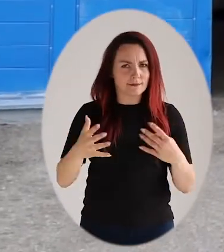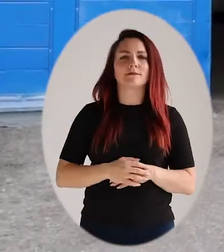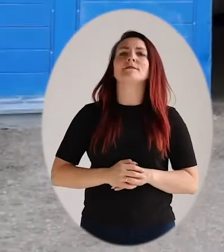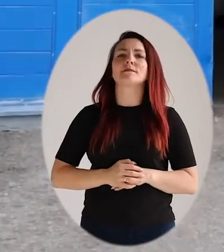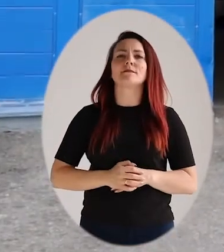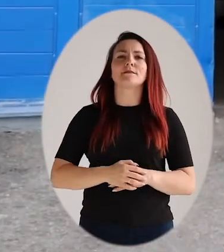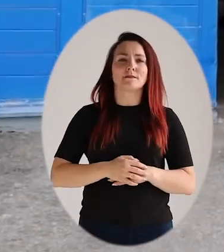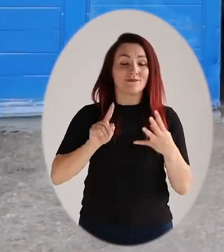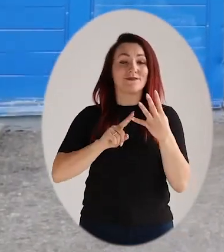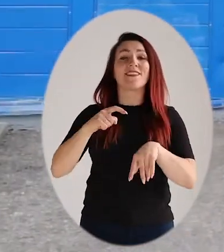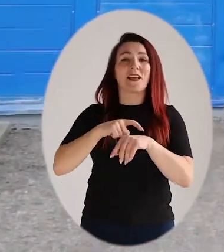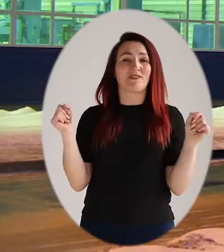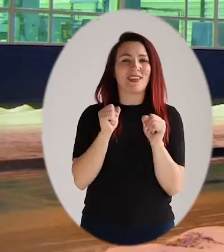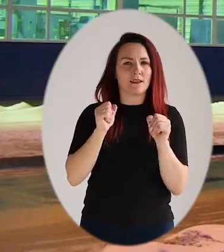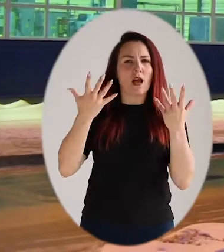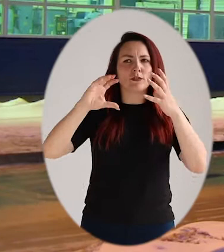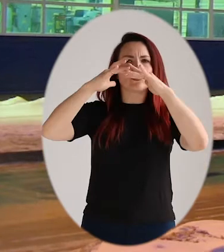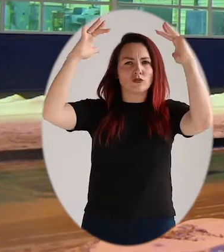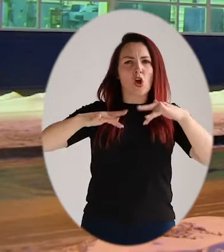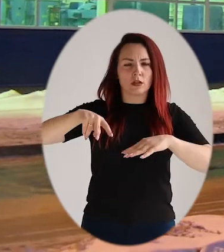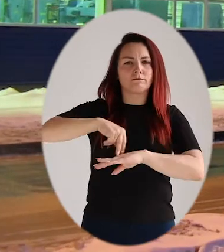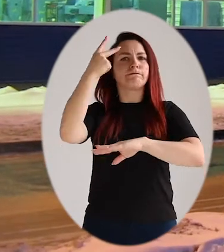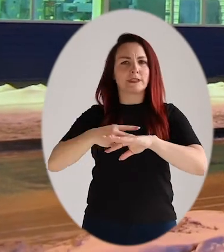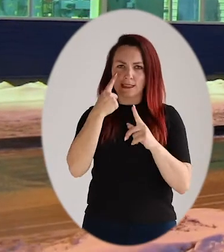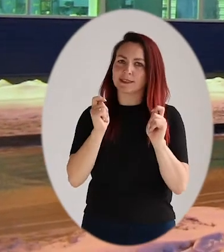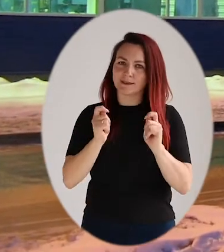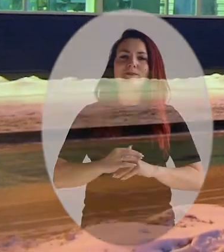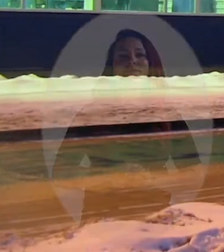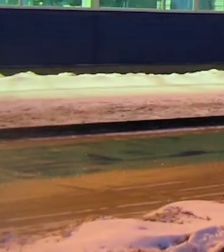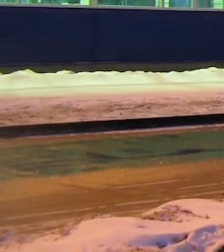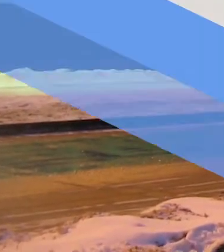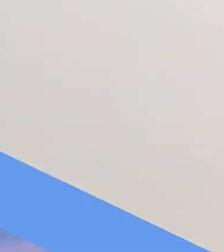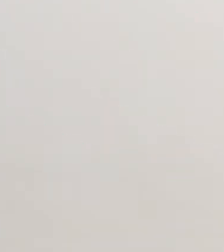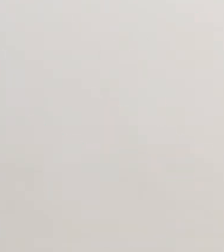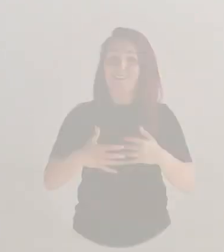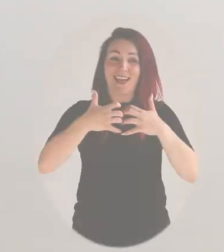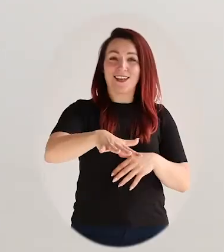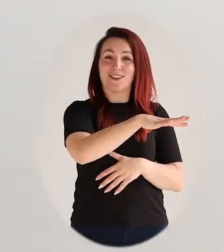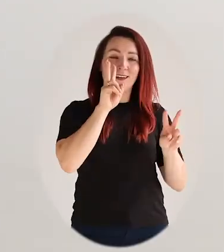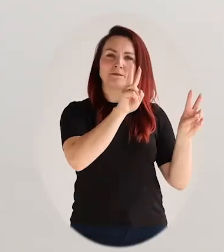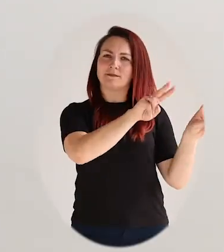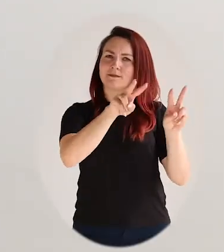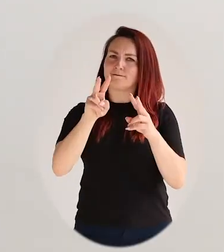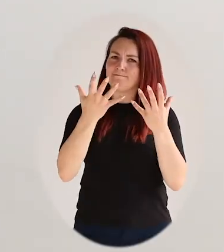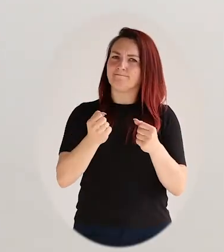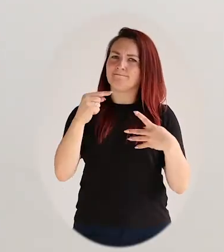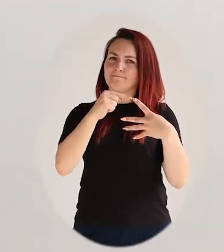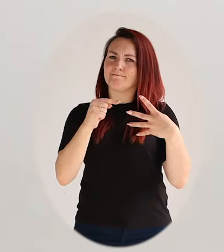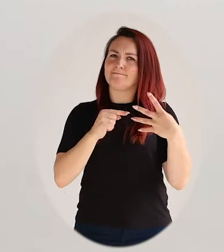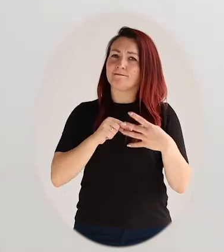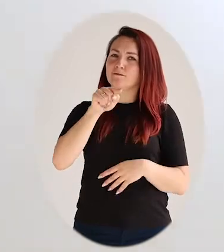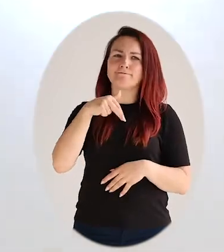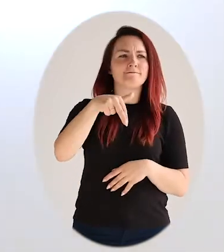their maneuvers. In winter, beware of ice and slipping on the snow. While being in production